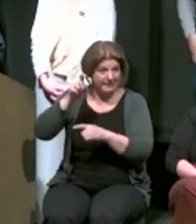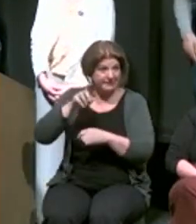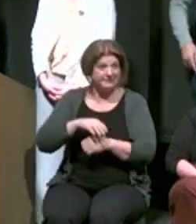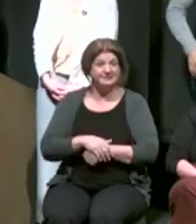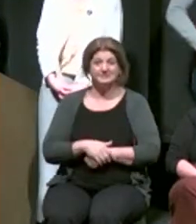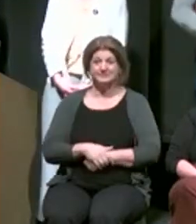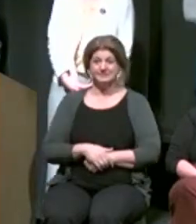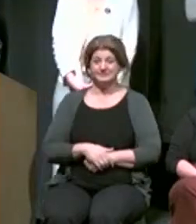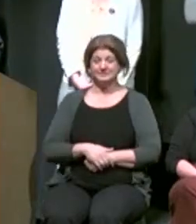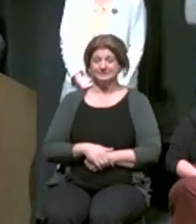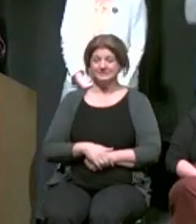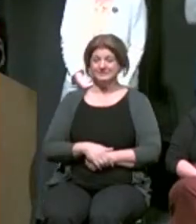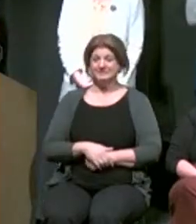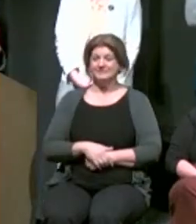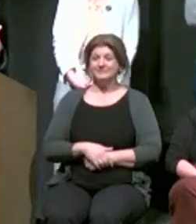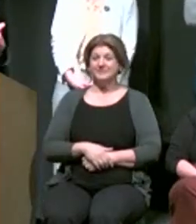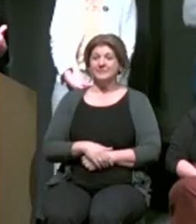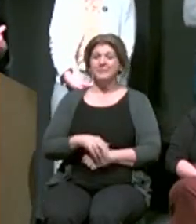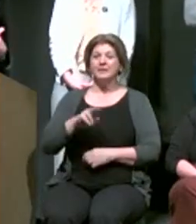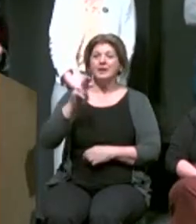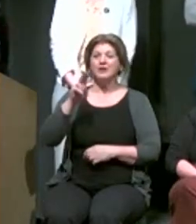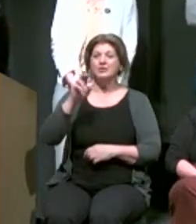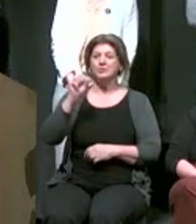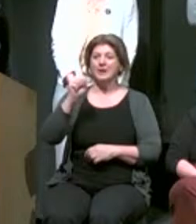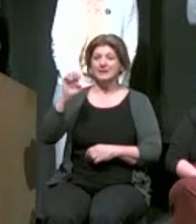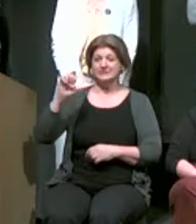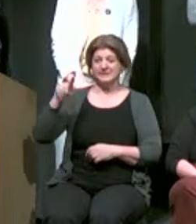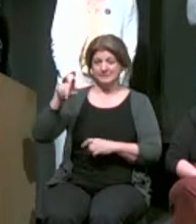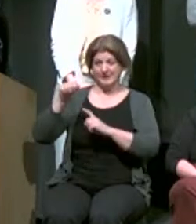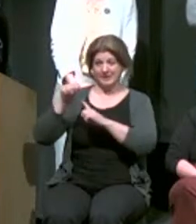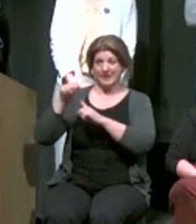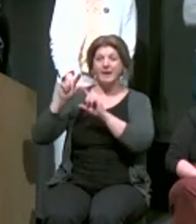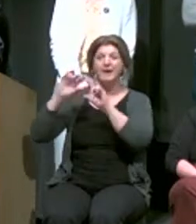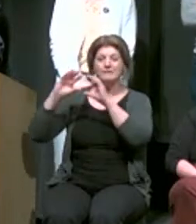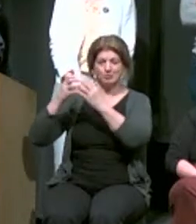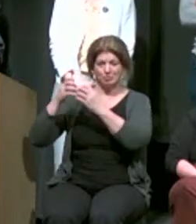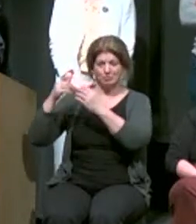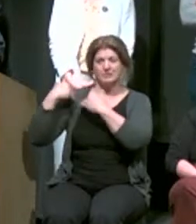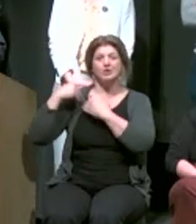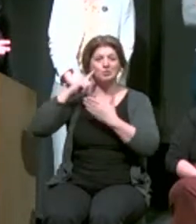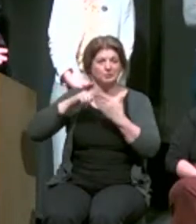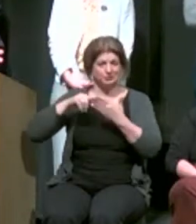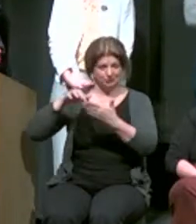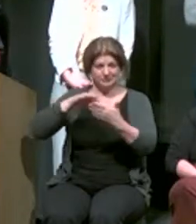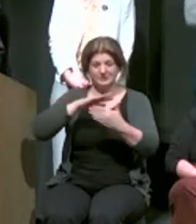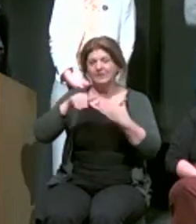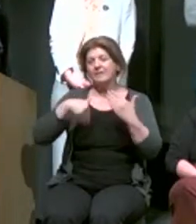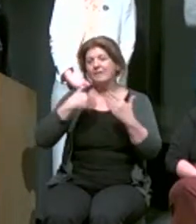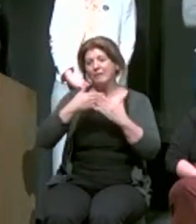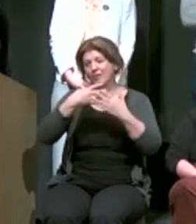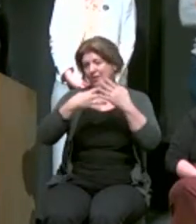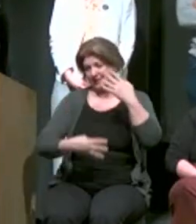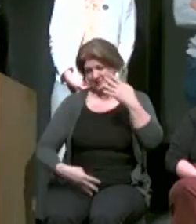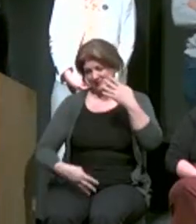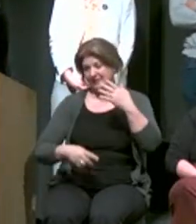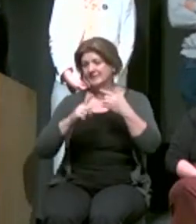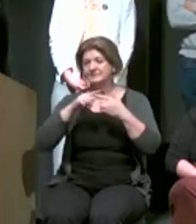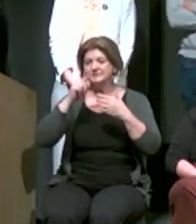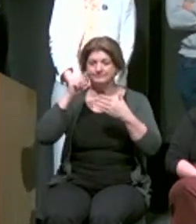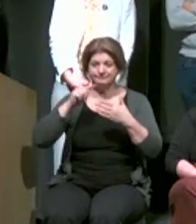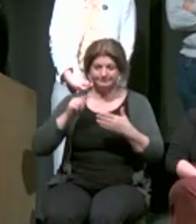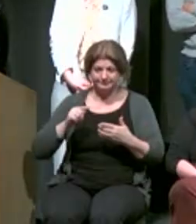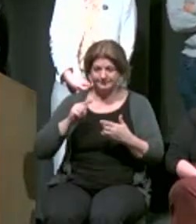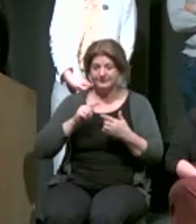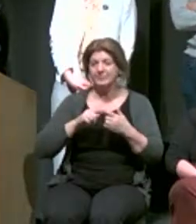So the US EPA had a research group that is studying all kinds of things. They